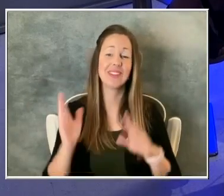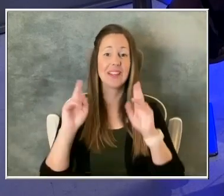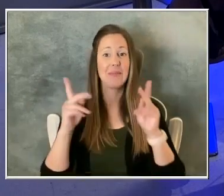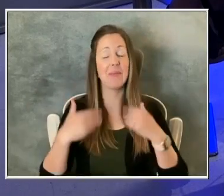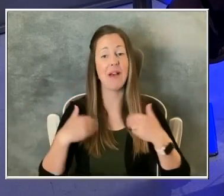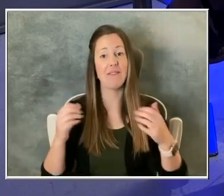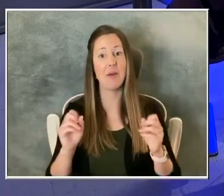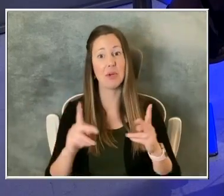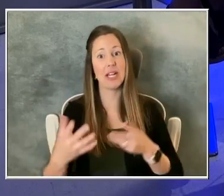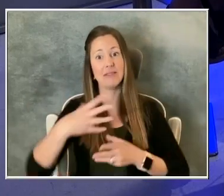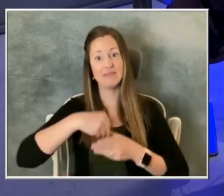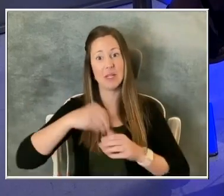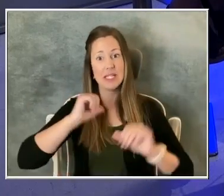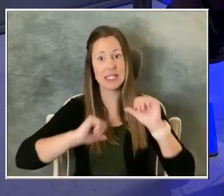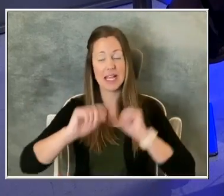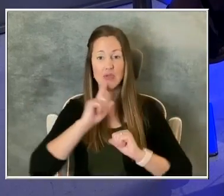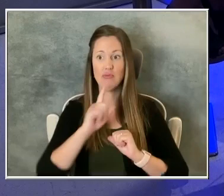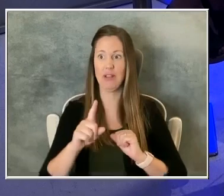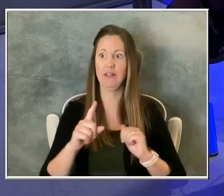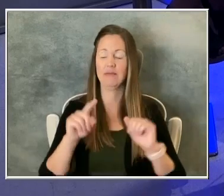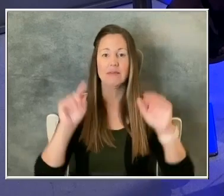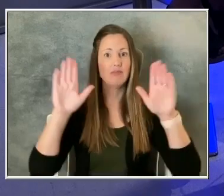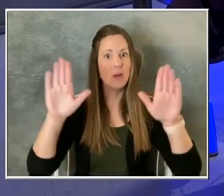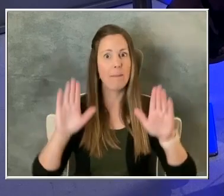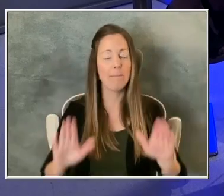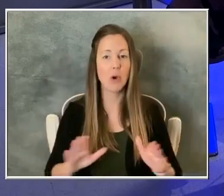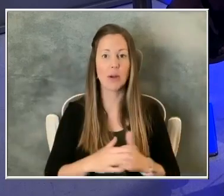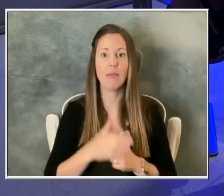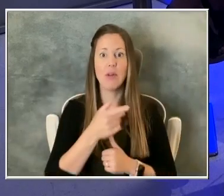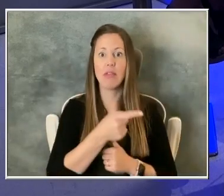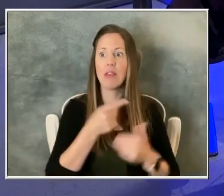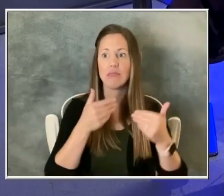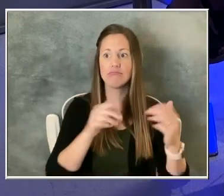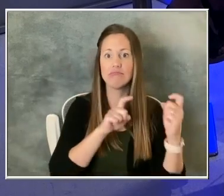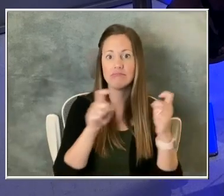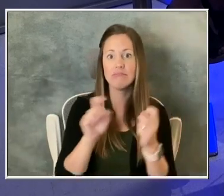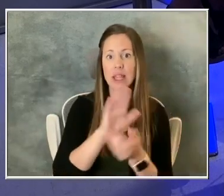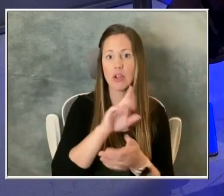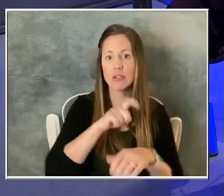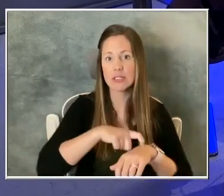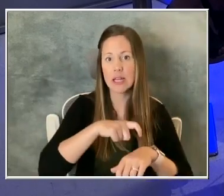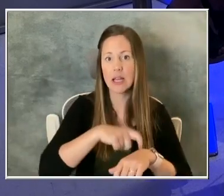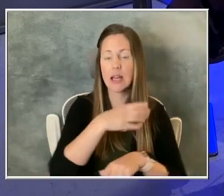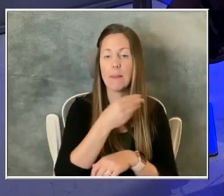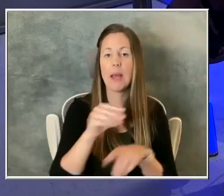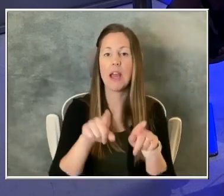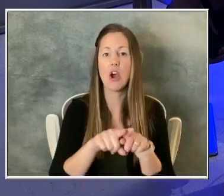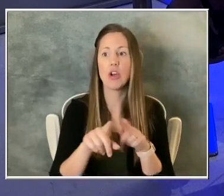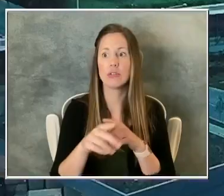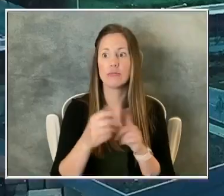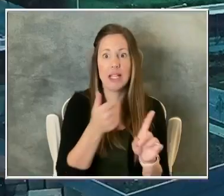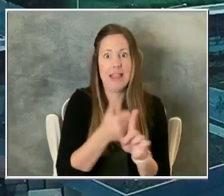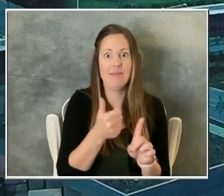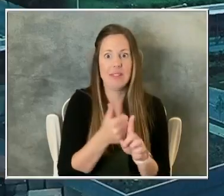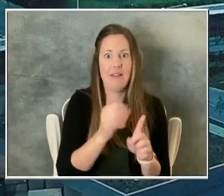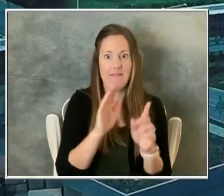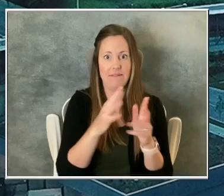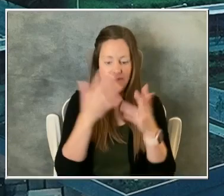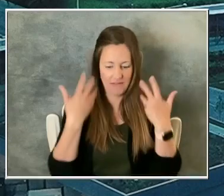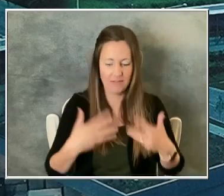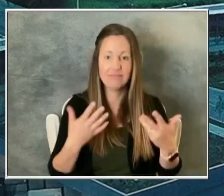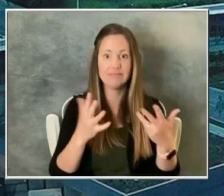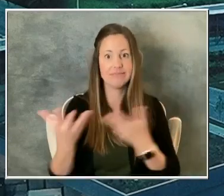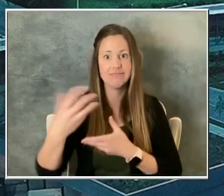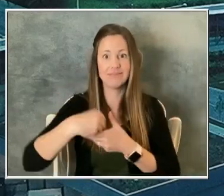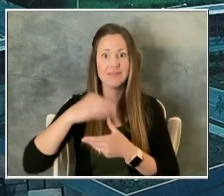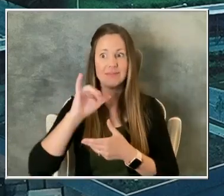so remarkable that they're making that donation of their time and contributing themselves into that, because that's how we advance